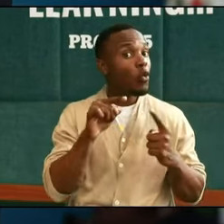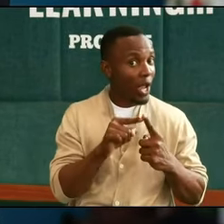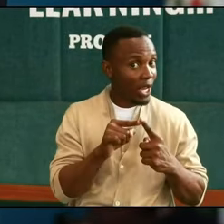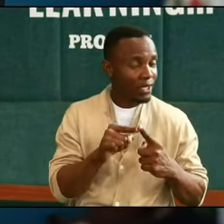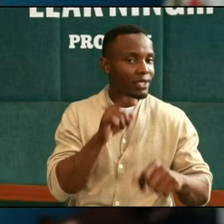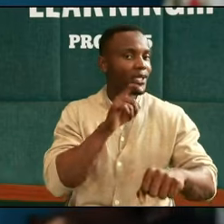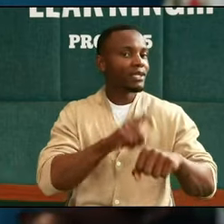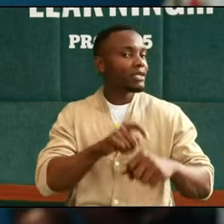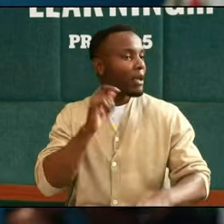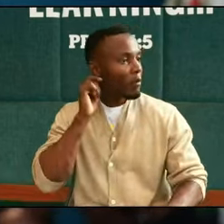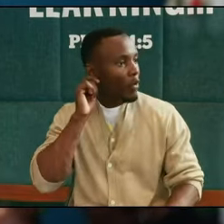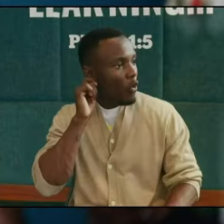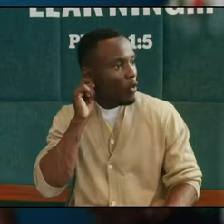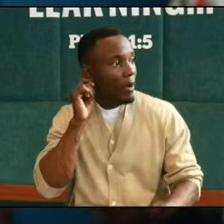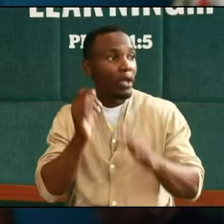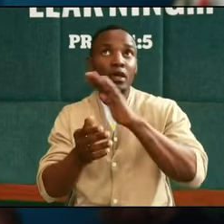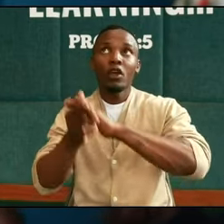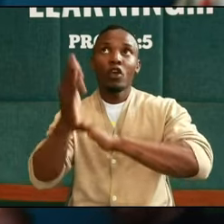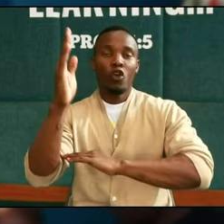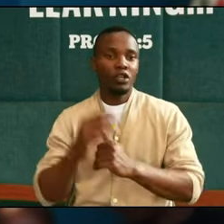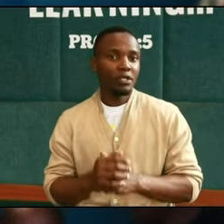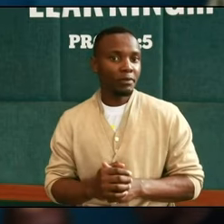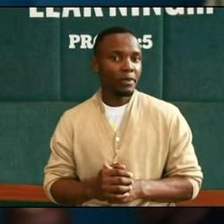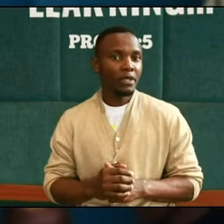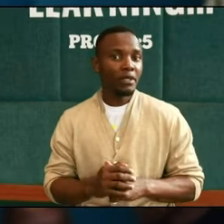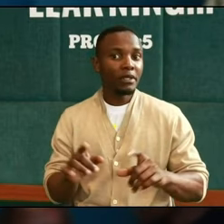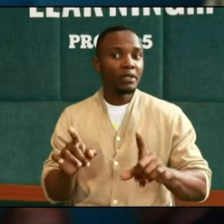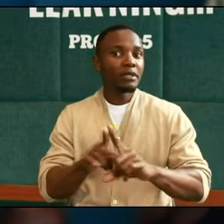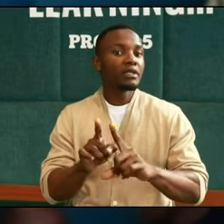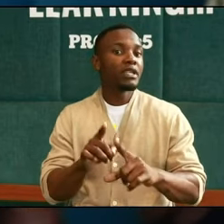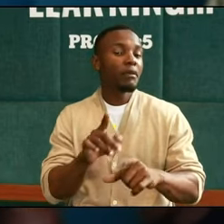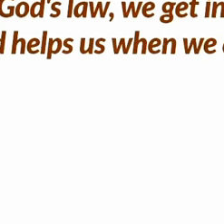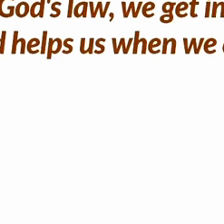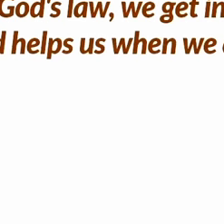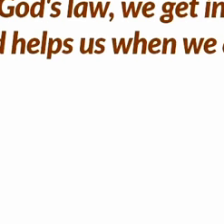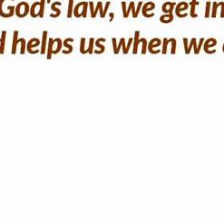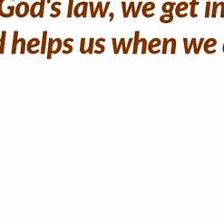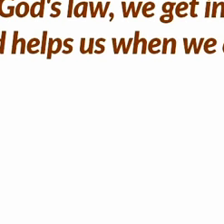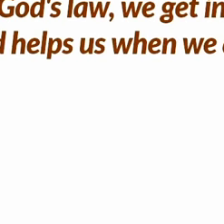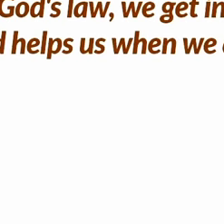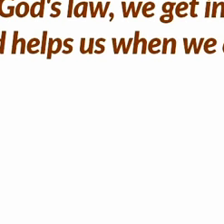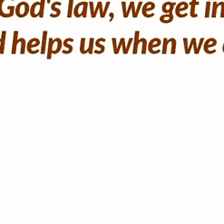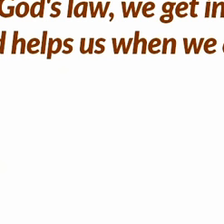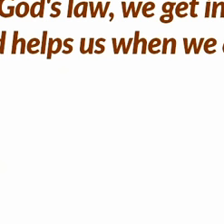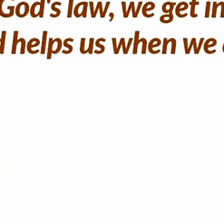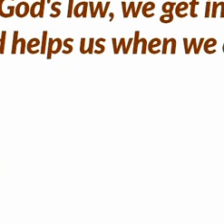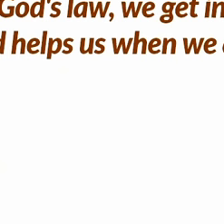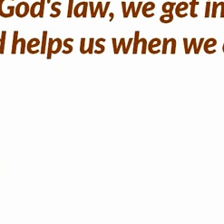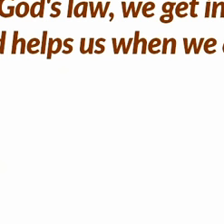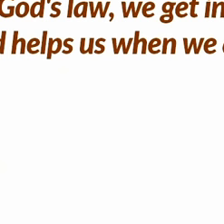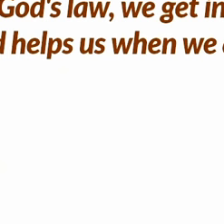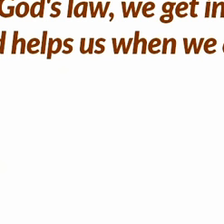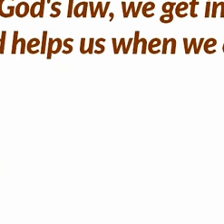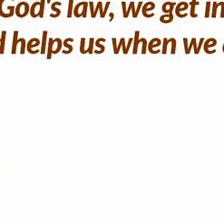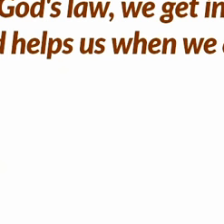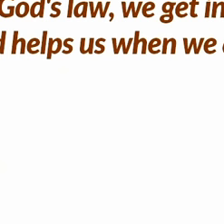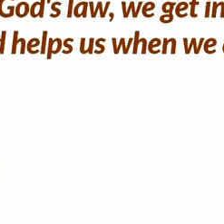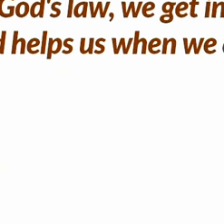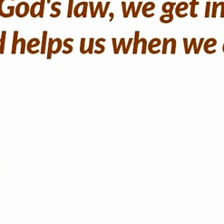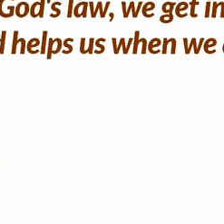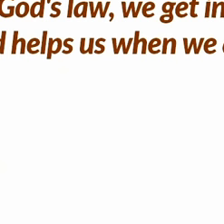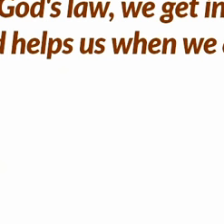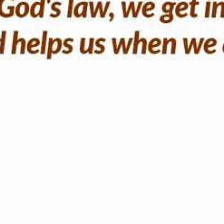obeyed God. And remember what we've read in Psalms 19, verse 7, the law of the Lord is perfect. So the